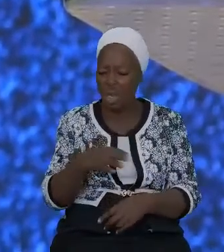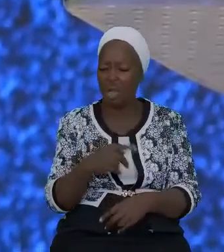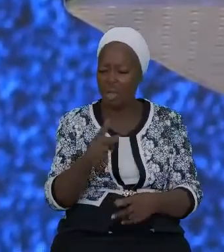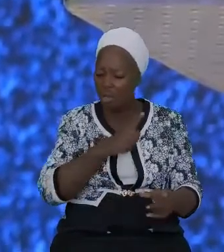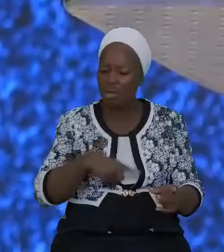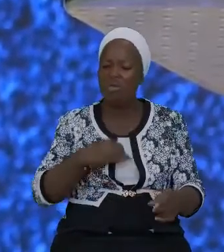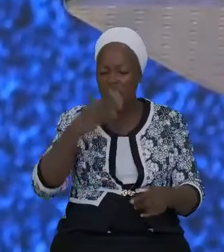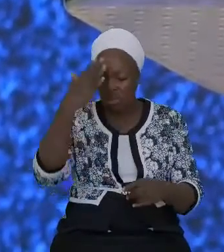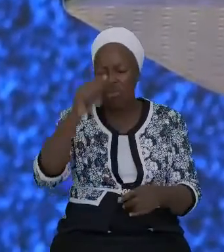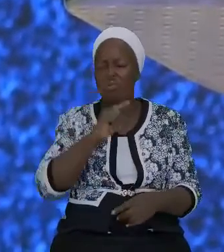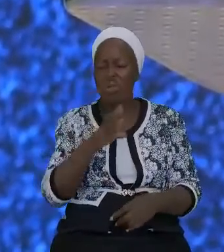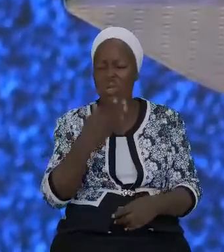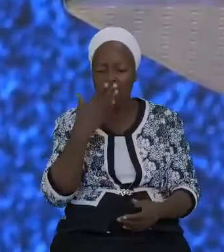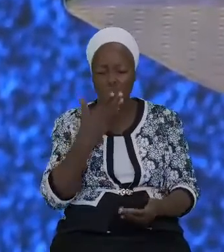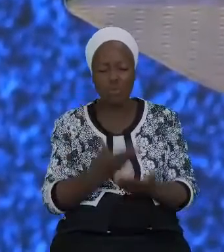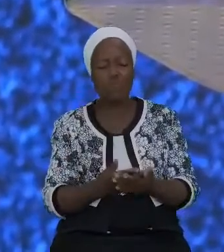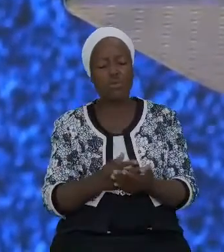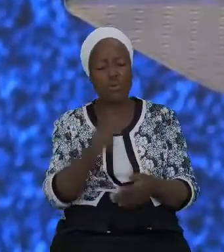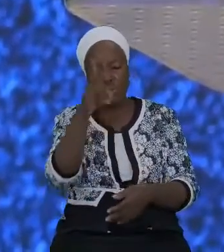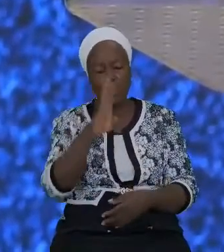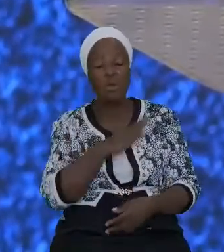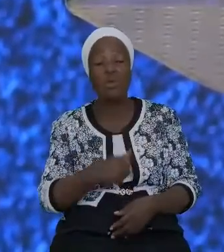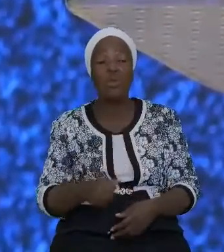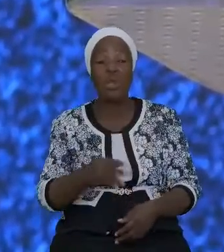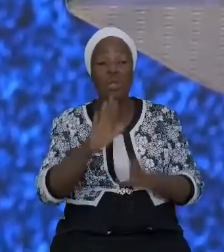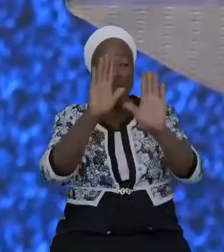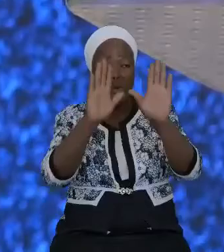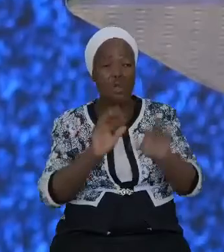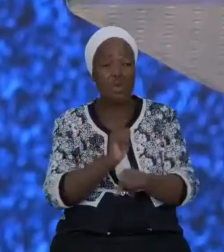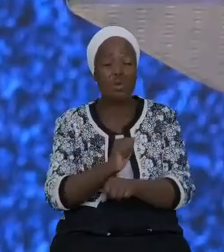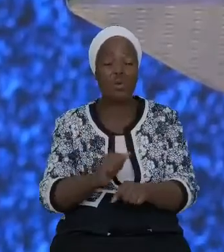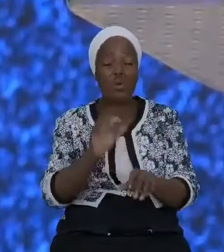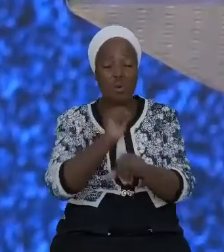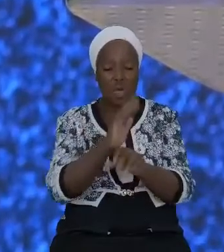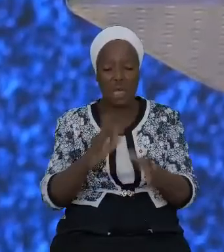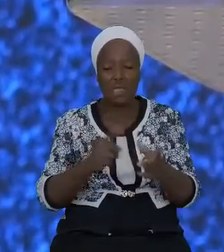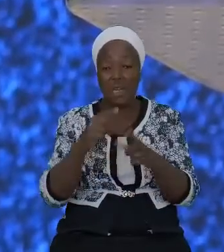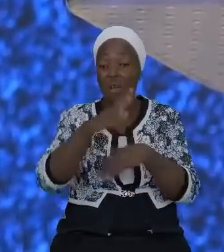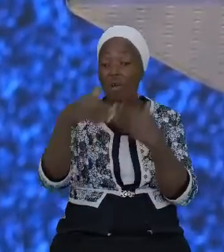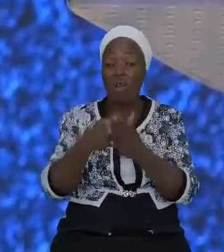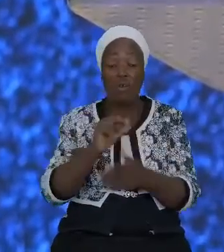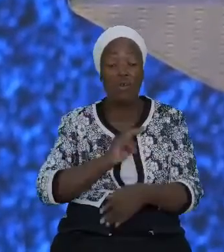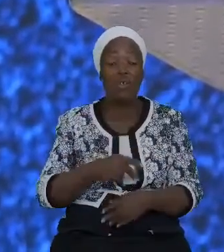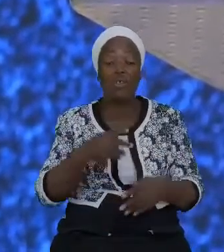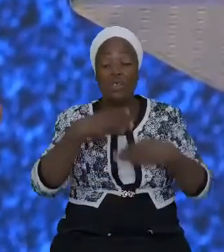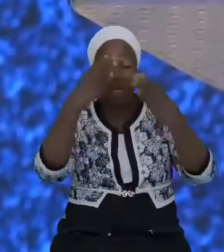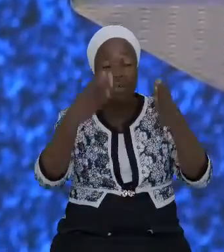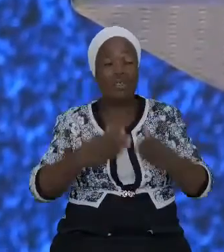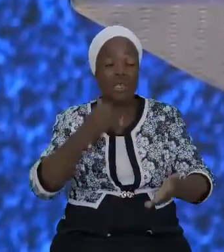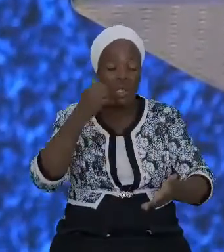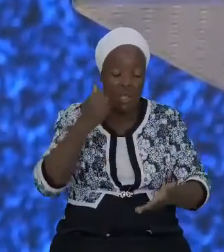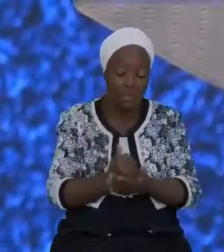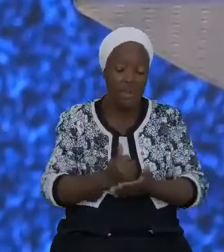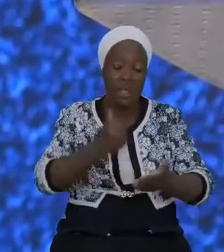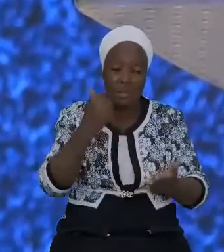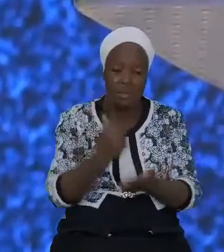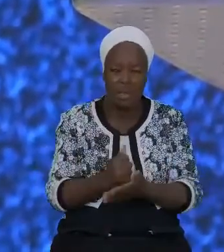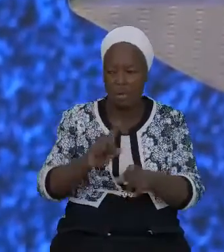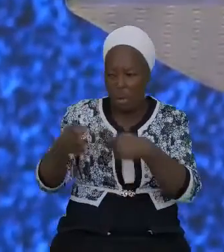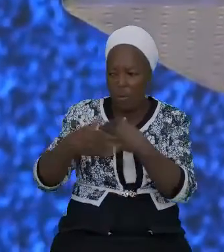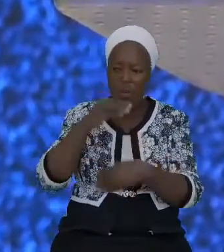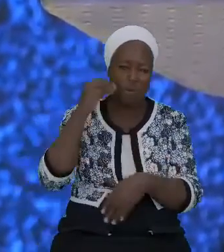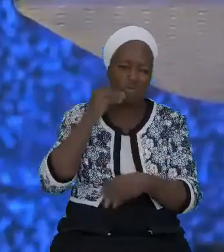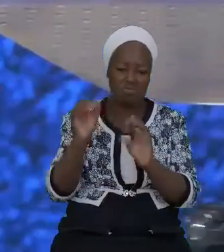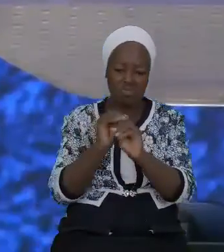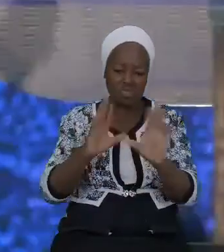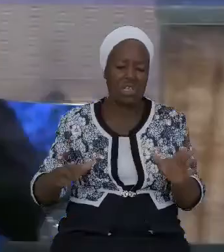miracle worker, God will supply, and then we say amen, we go back home, nothing is happening. We